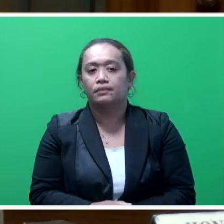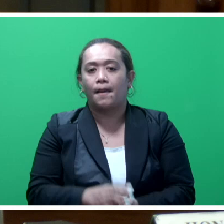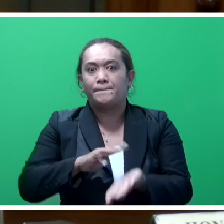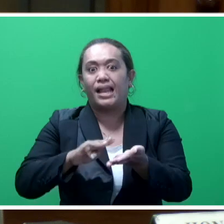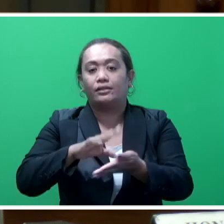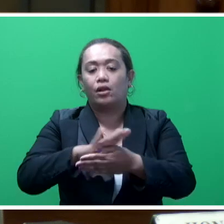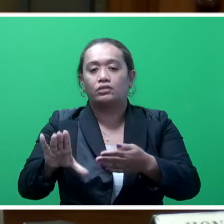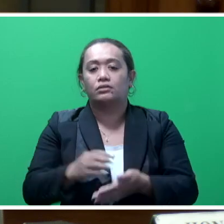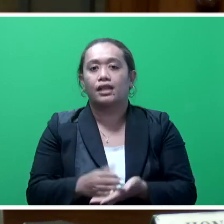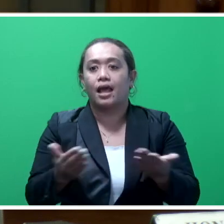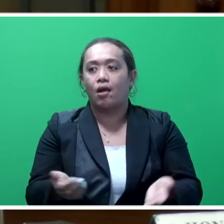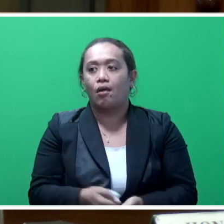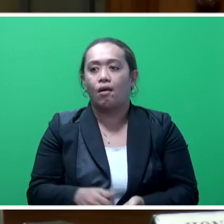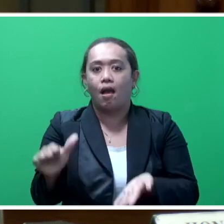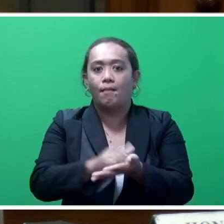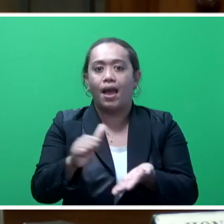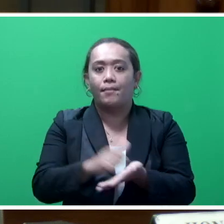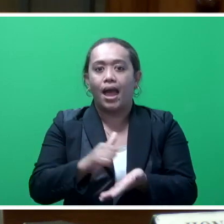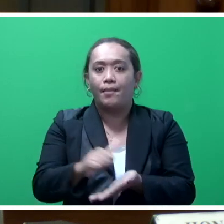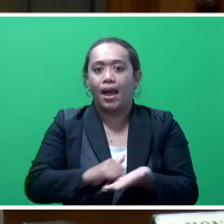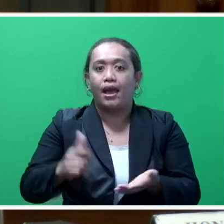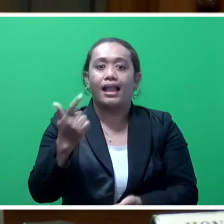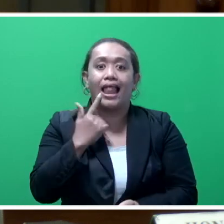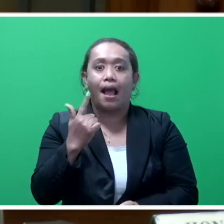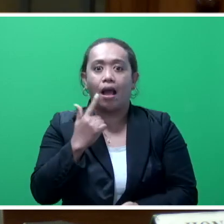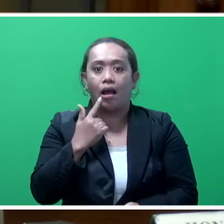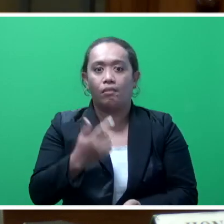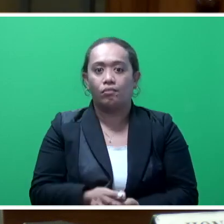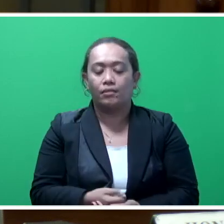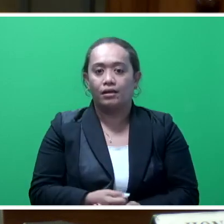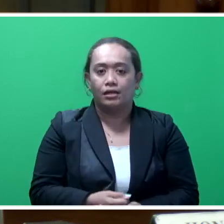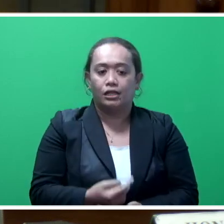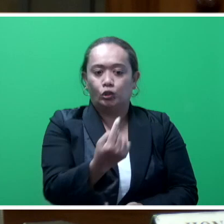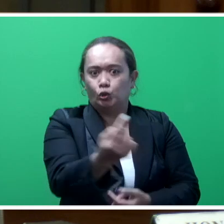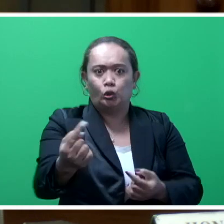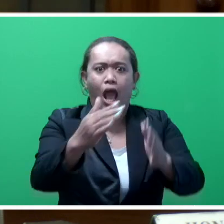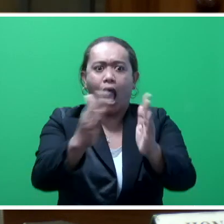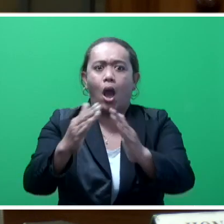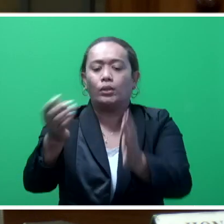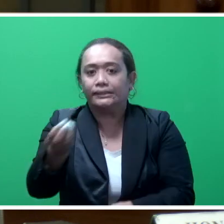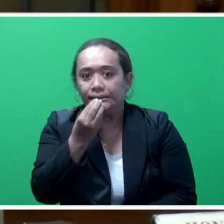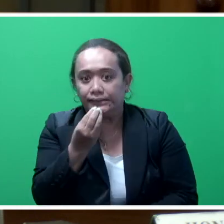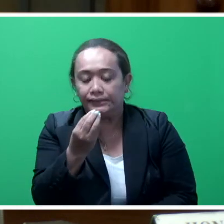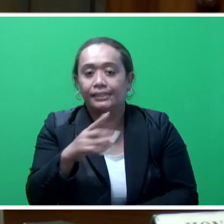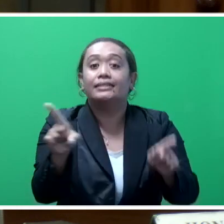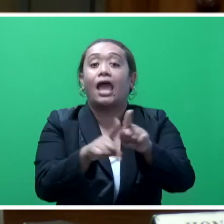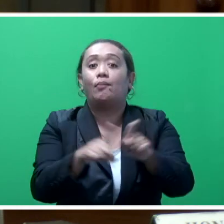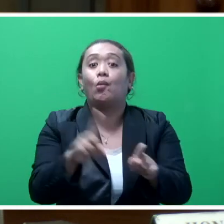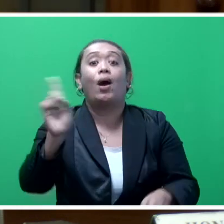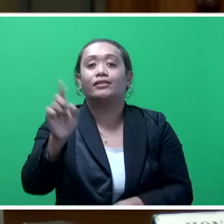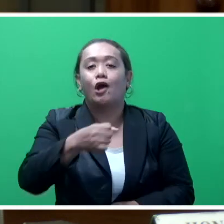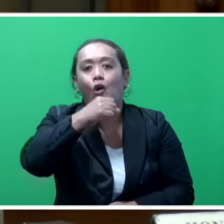while lamb meat is very widely consumed by nearly every household, goat meat is also high in demand.